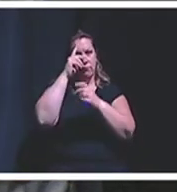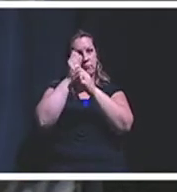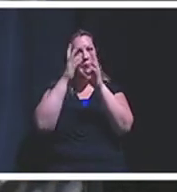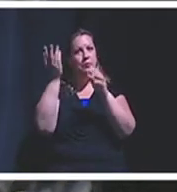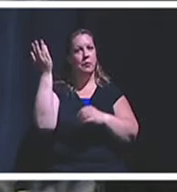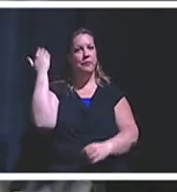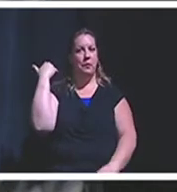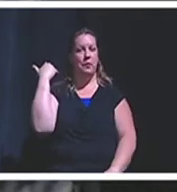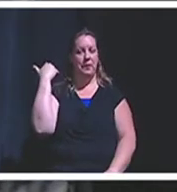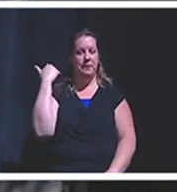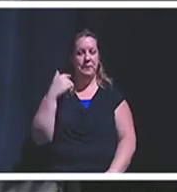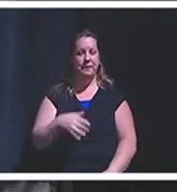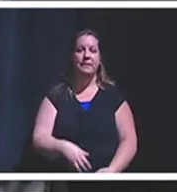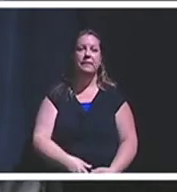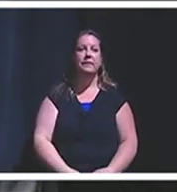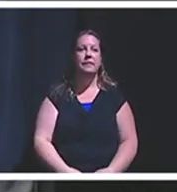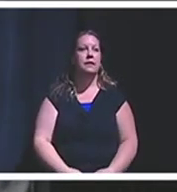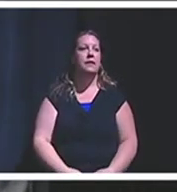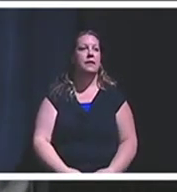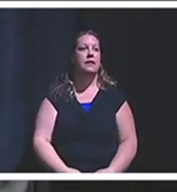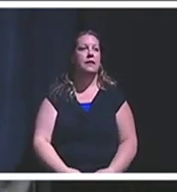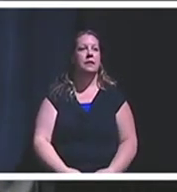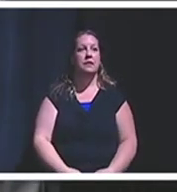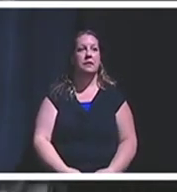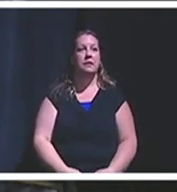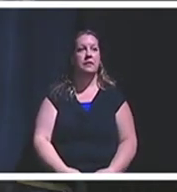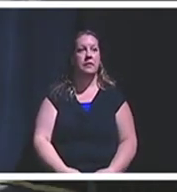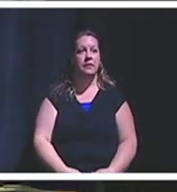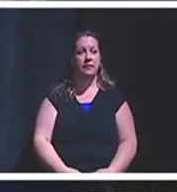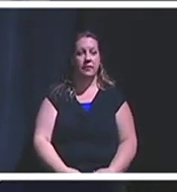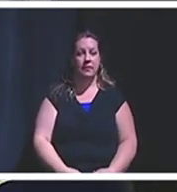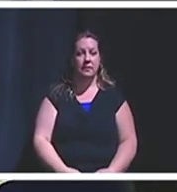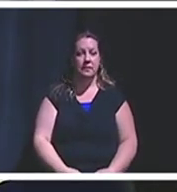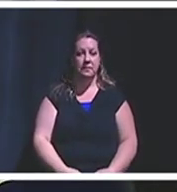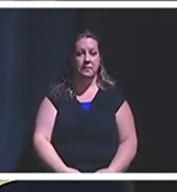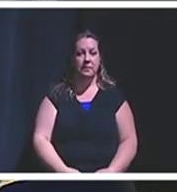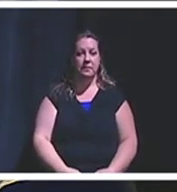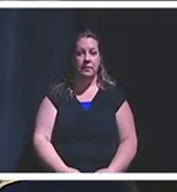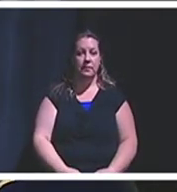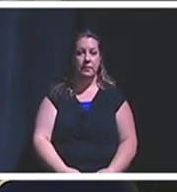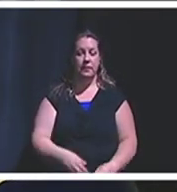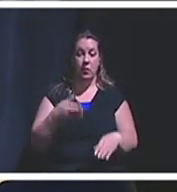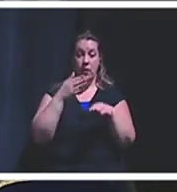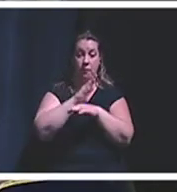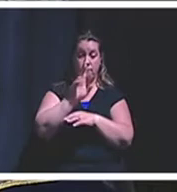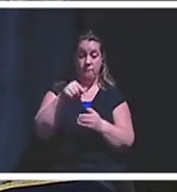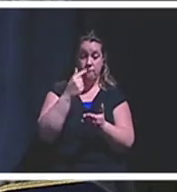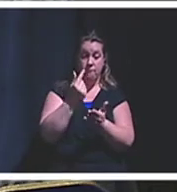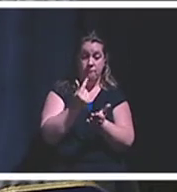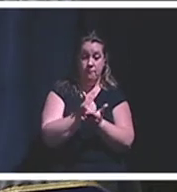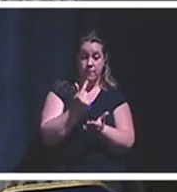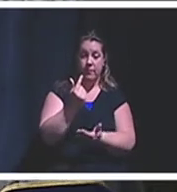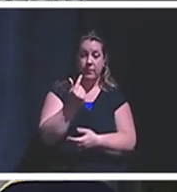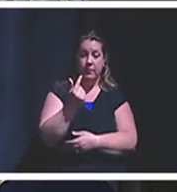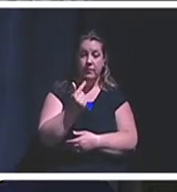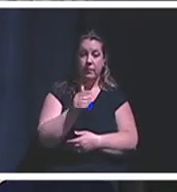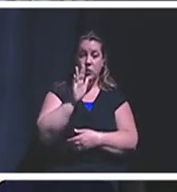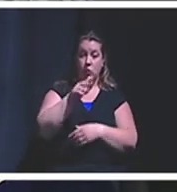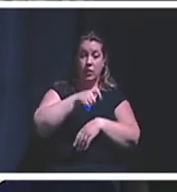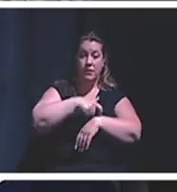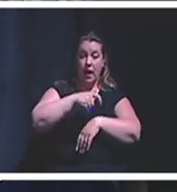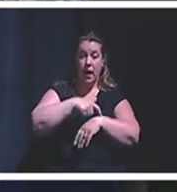From here, many of you will be heading out in entirely different directions. Your time as law